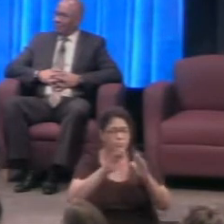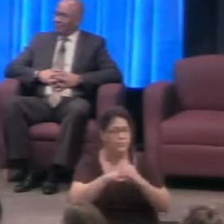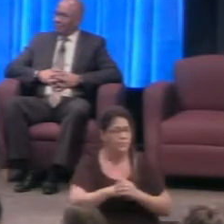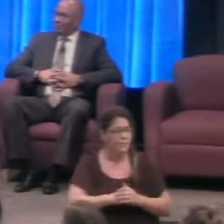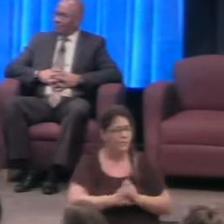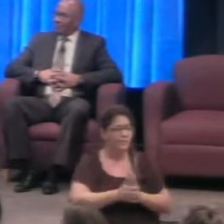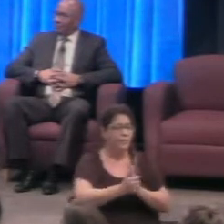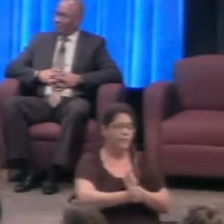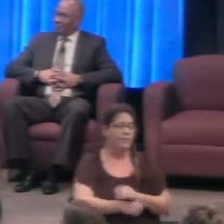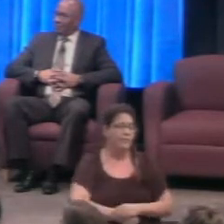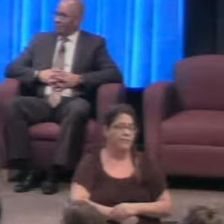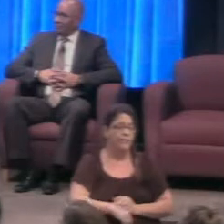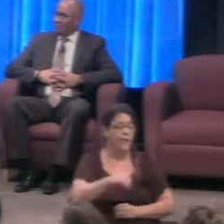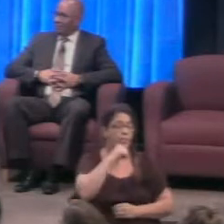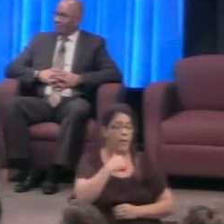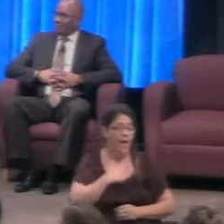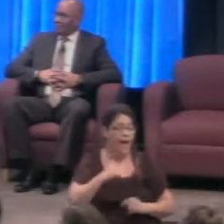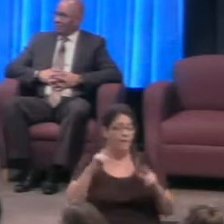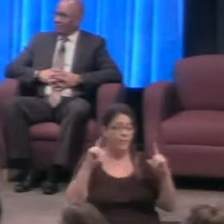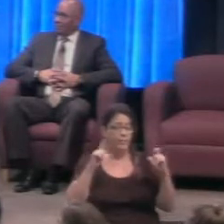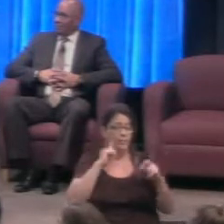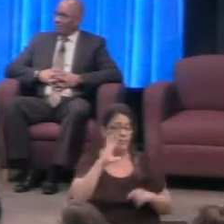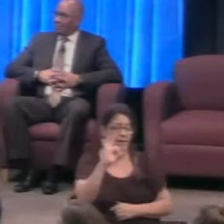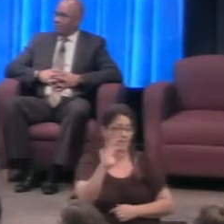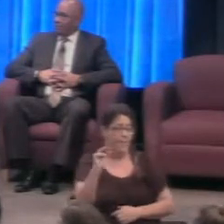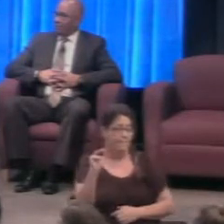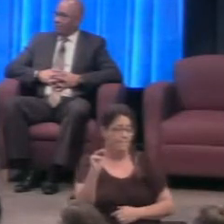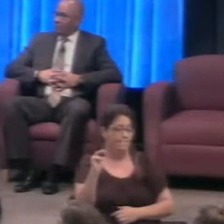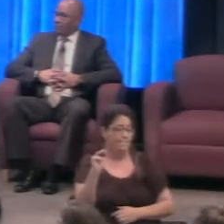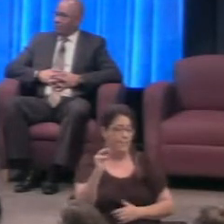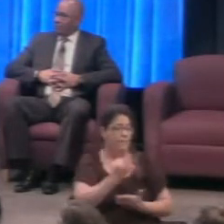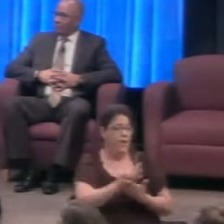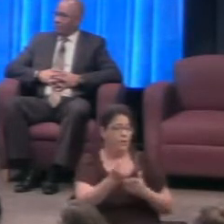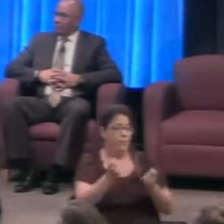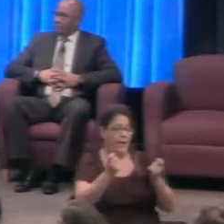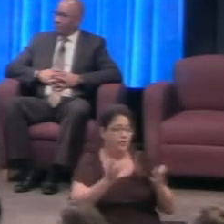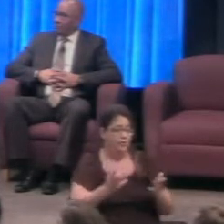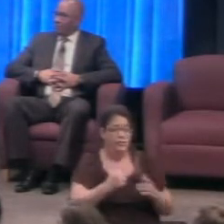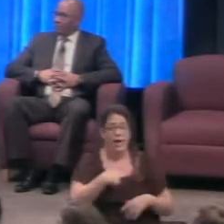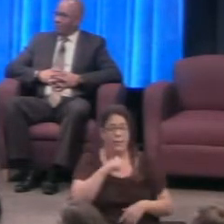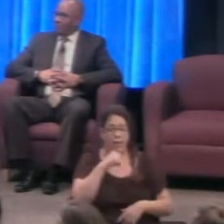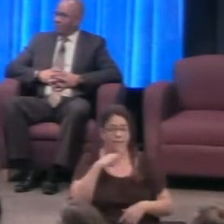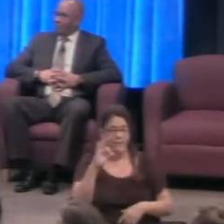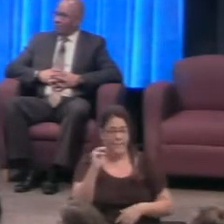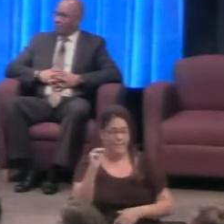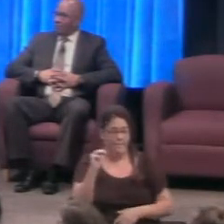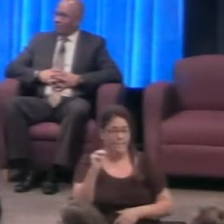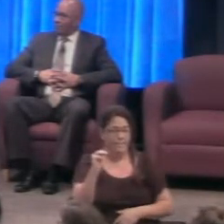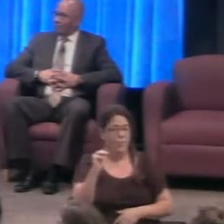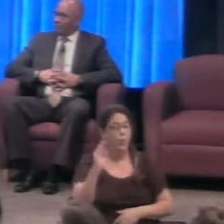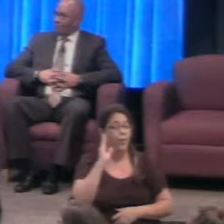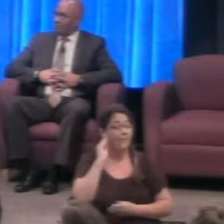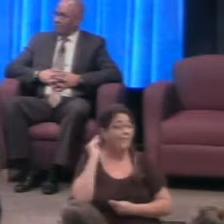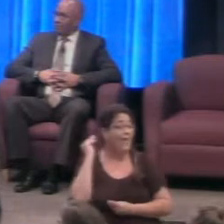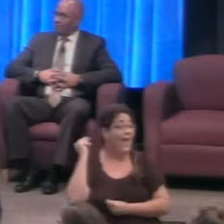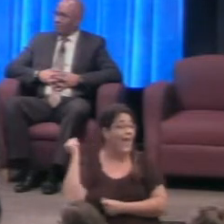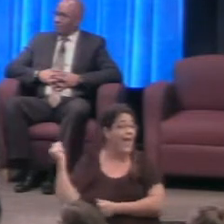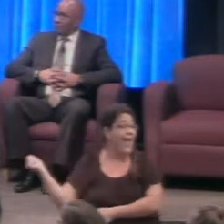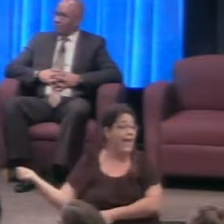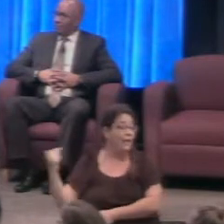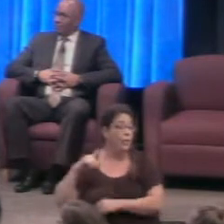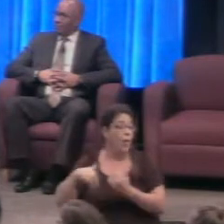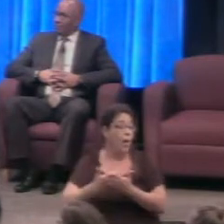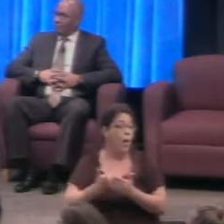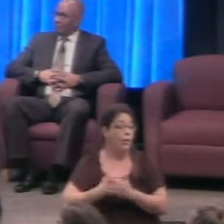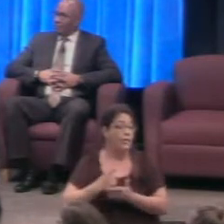I don't have a picture of the FM squad, because the FM squad will probably fade from your mind because all we do is throw